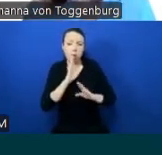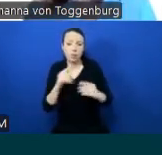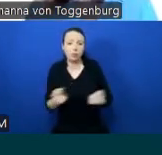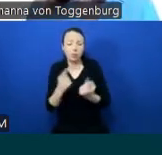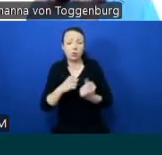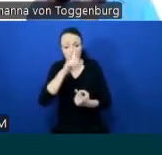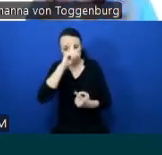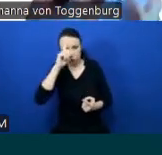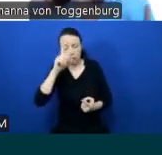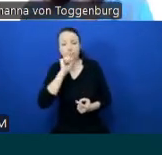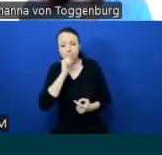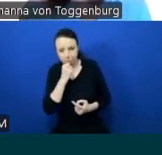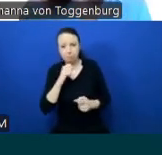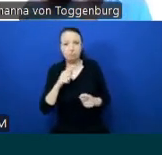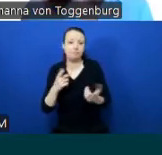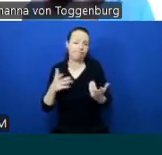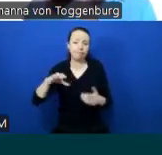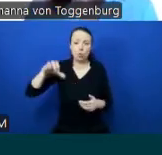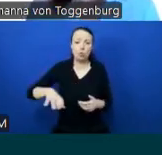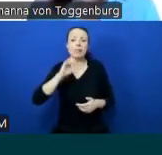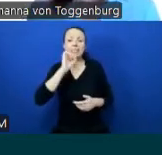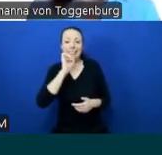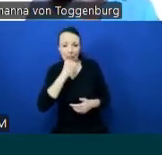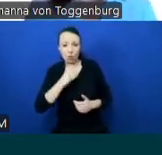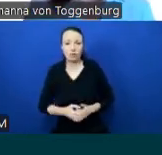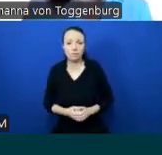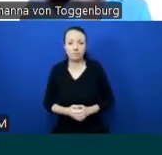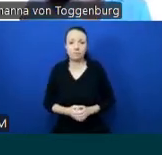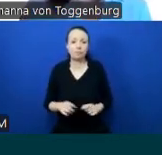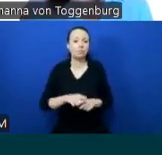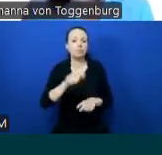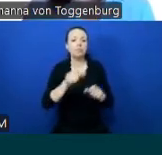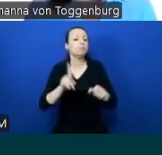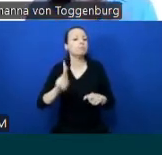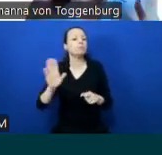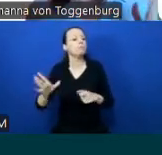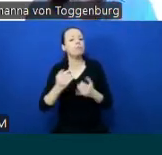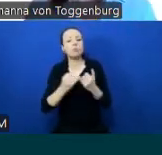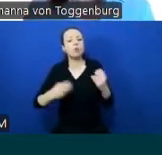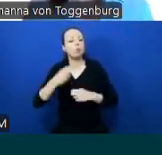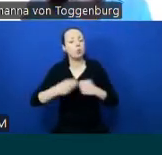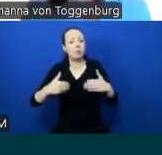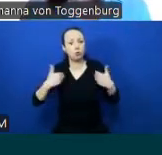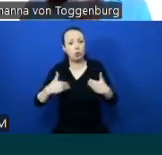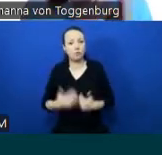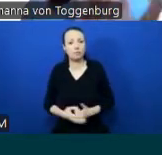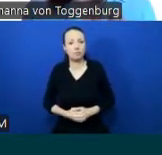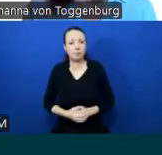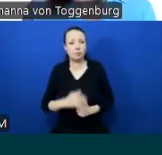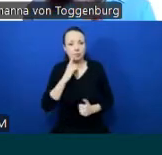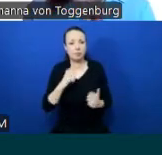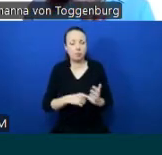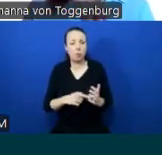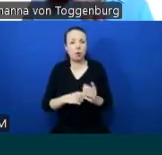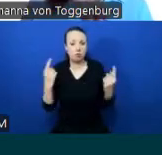senior persons, for people with health issues. So it really affects not only the